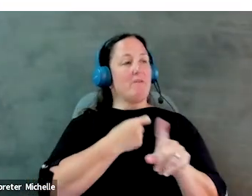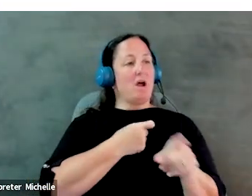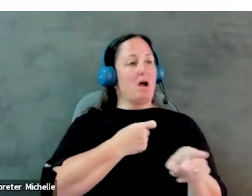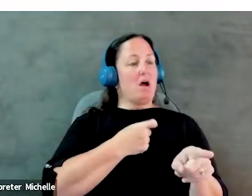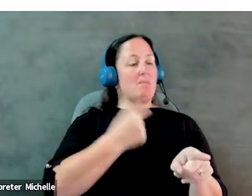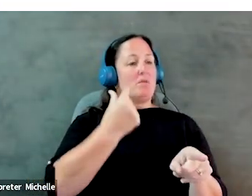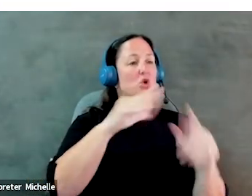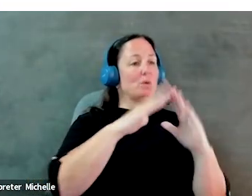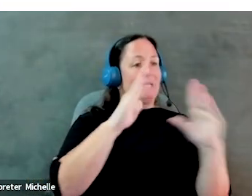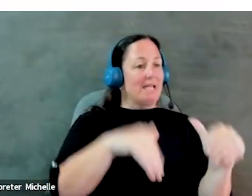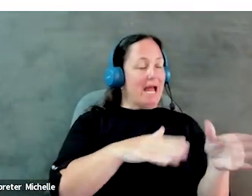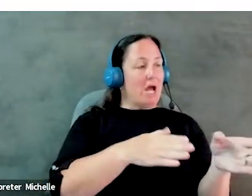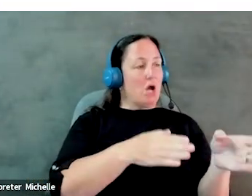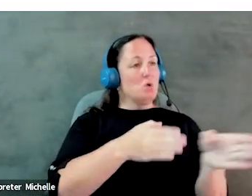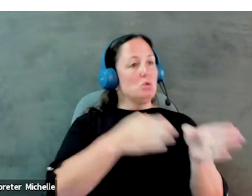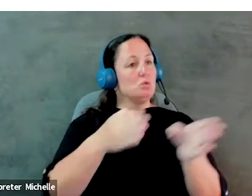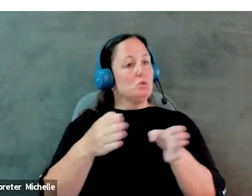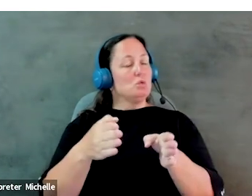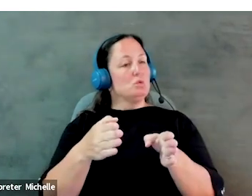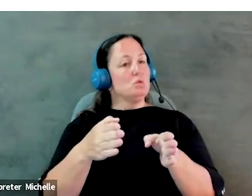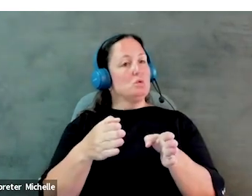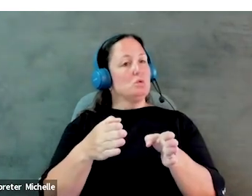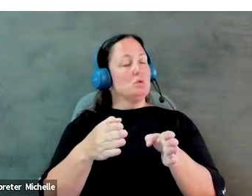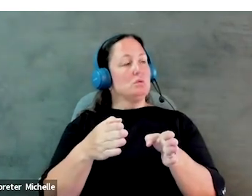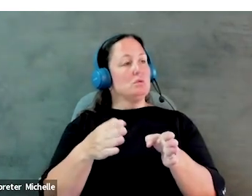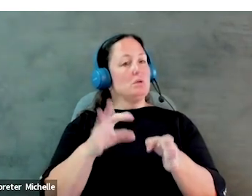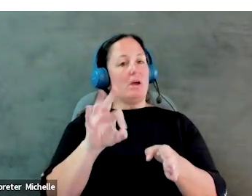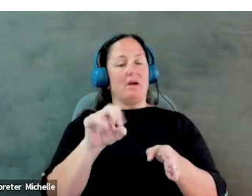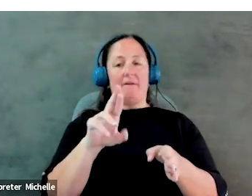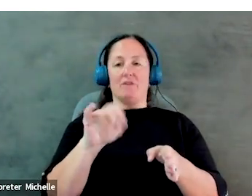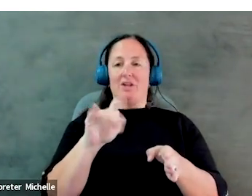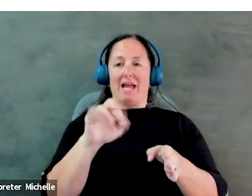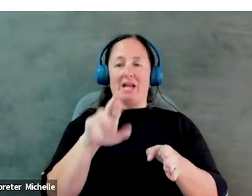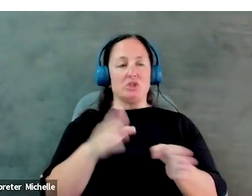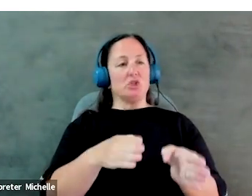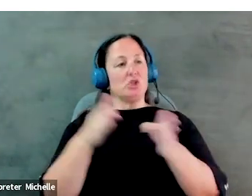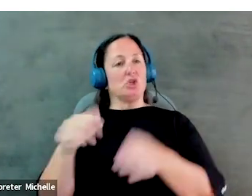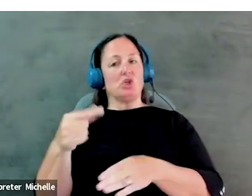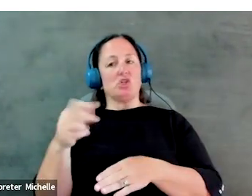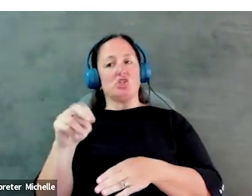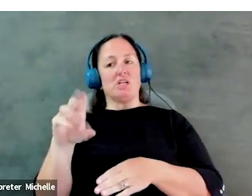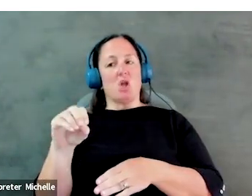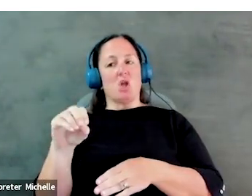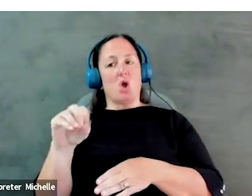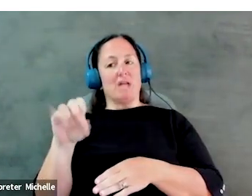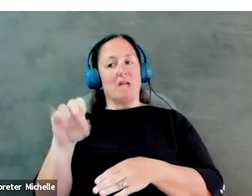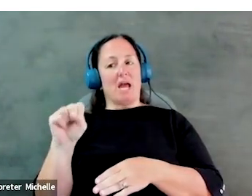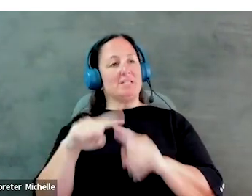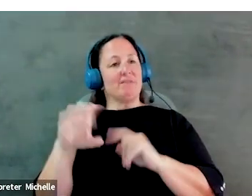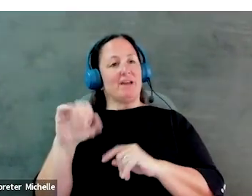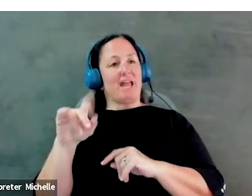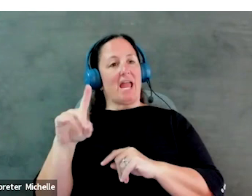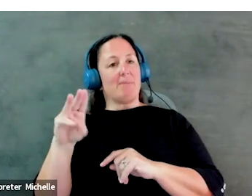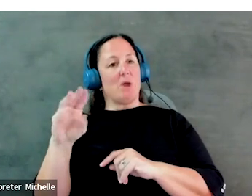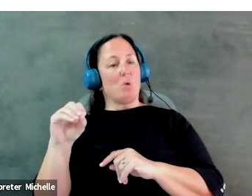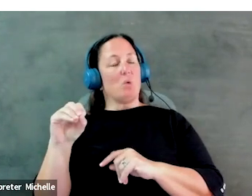from the greenhouse, from the fertility, from the genotypes of